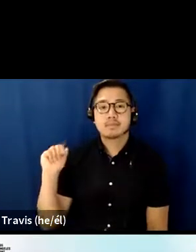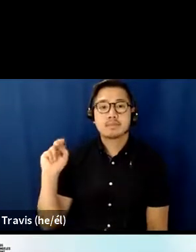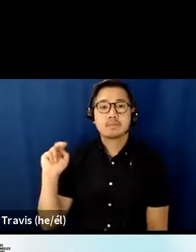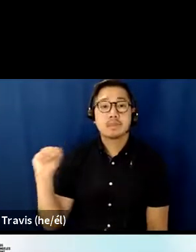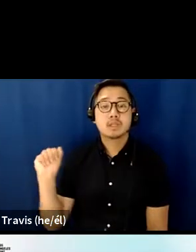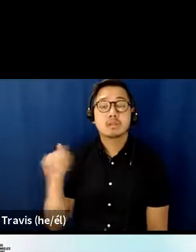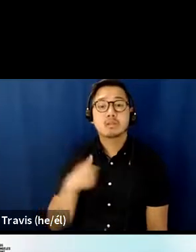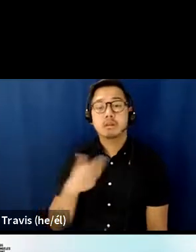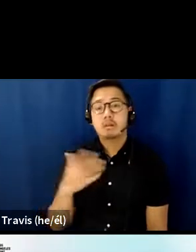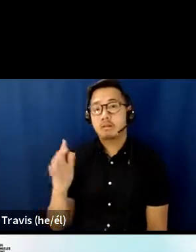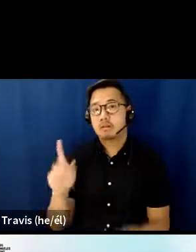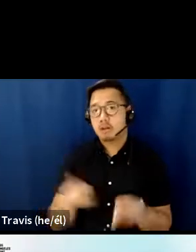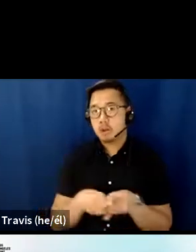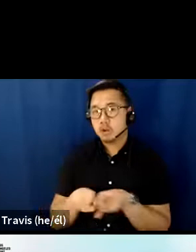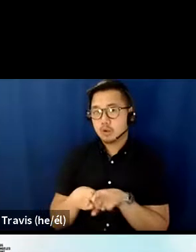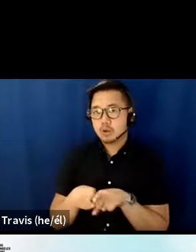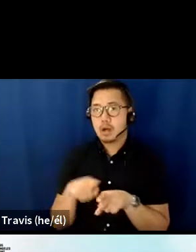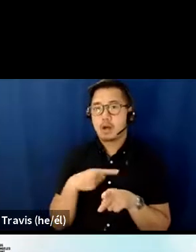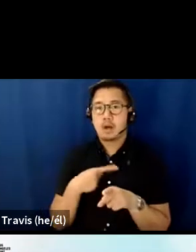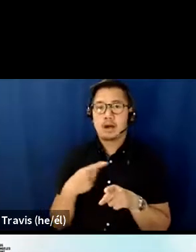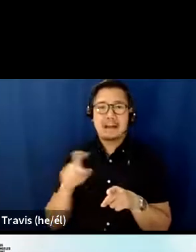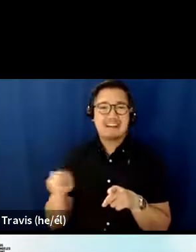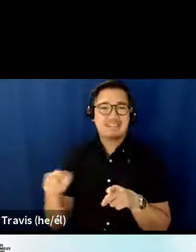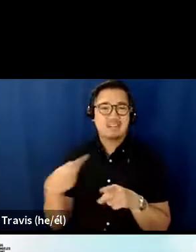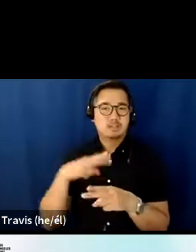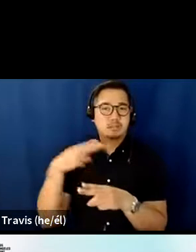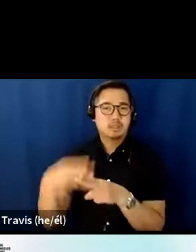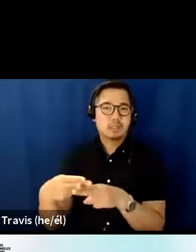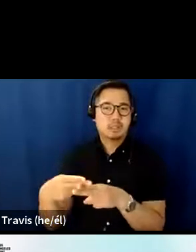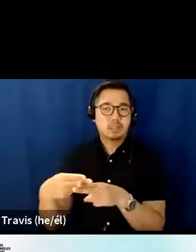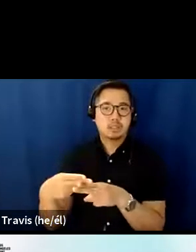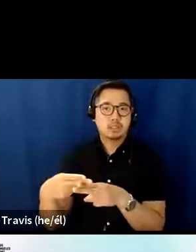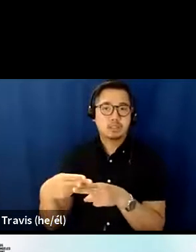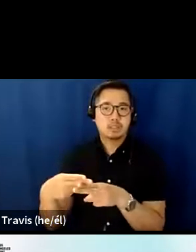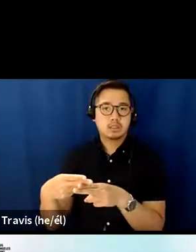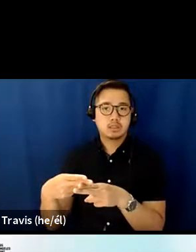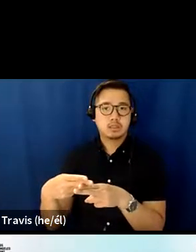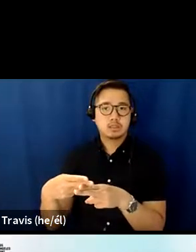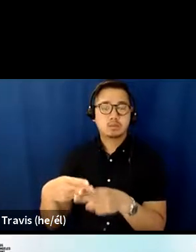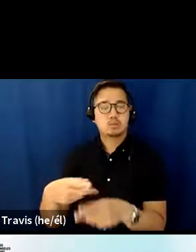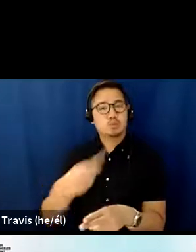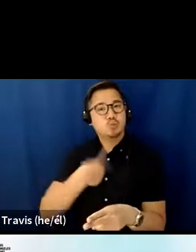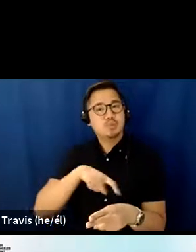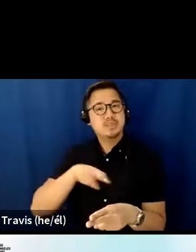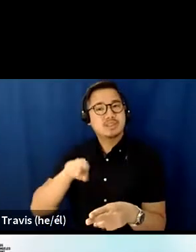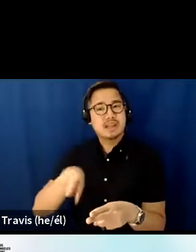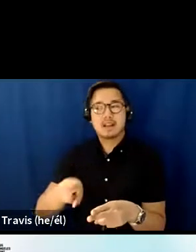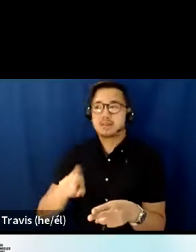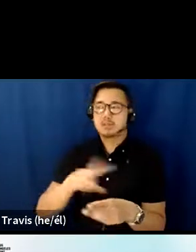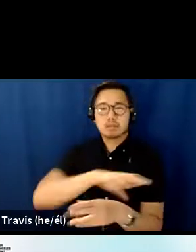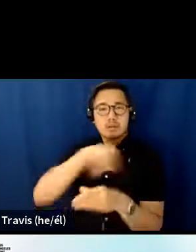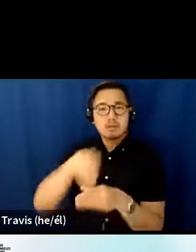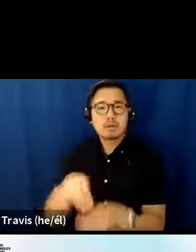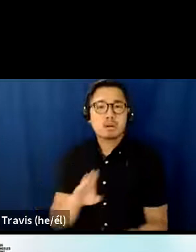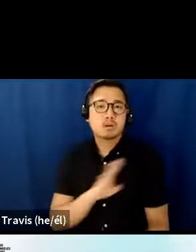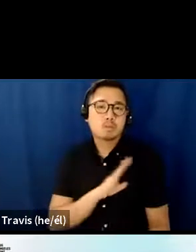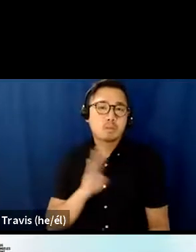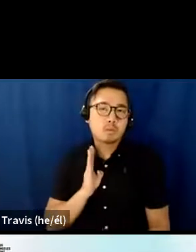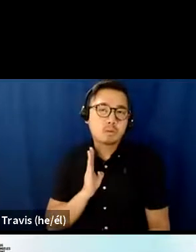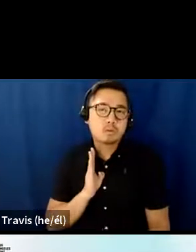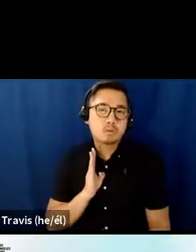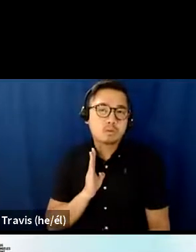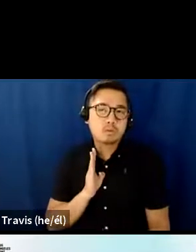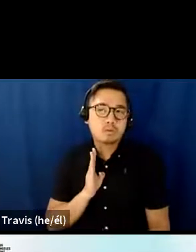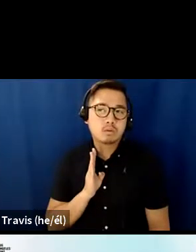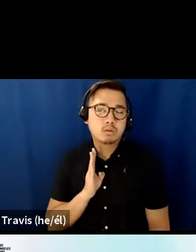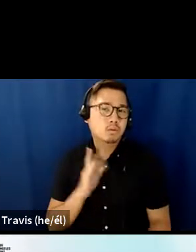I also have to mention that we have to sit around boards. We have to sit around boards to make sure